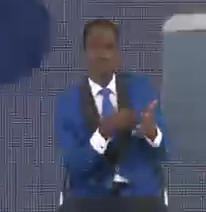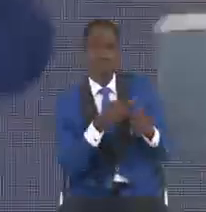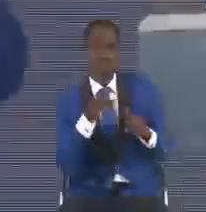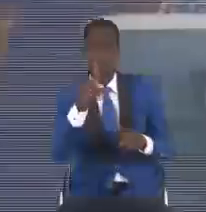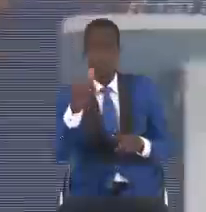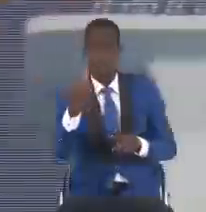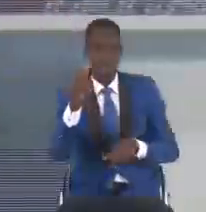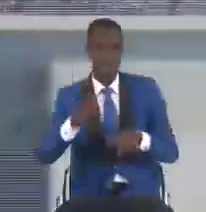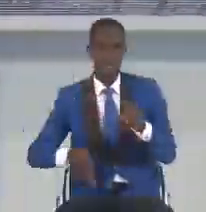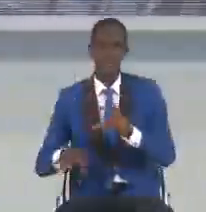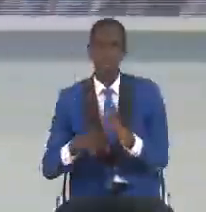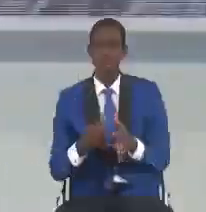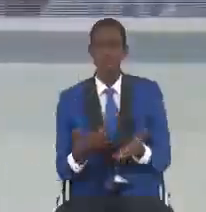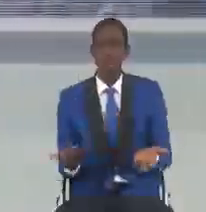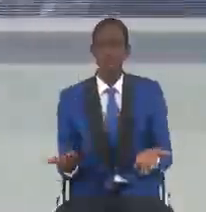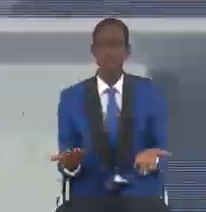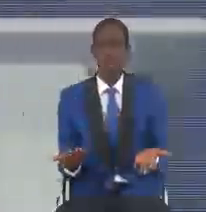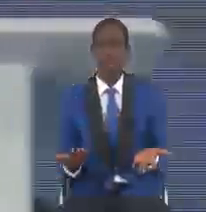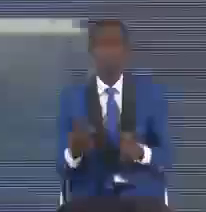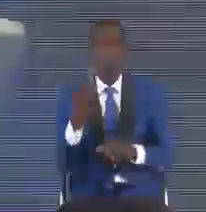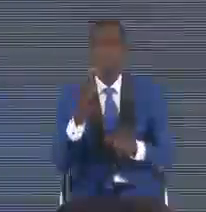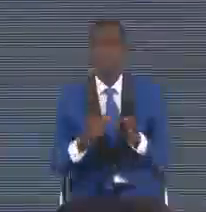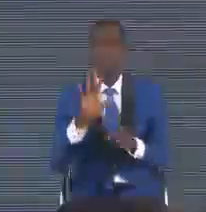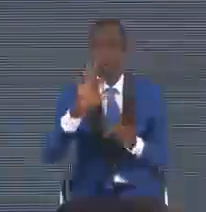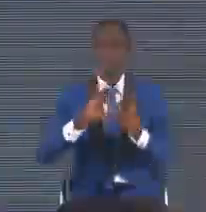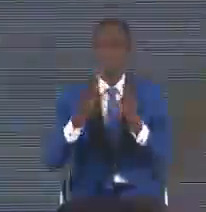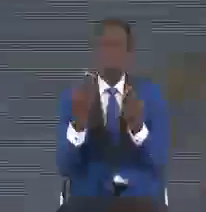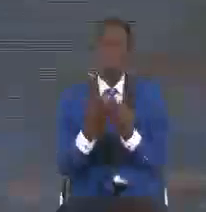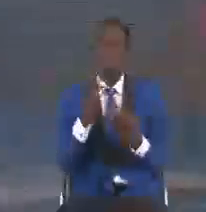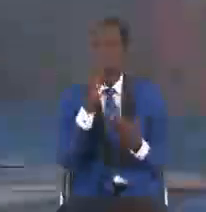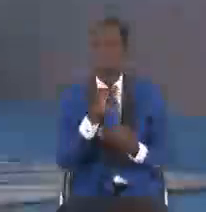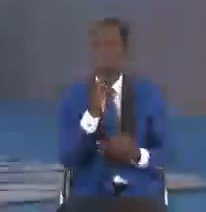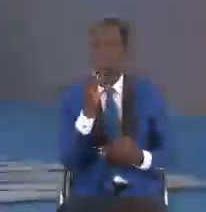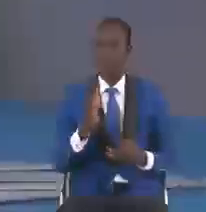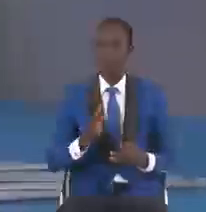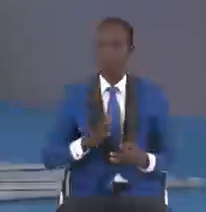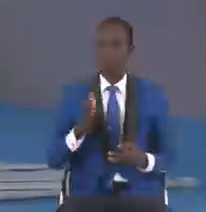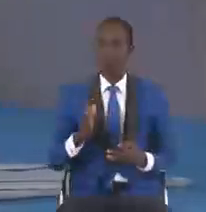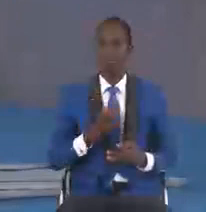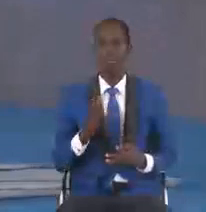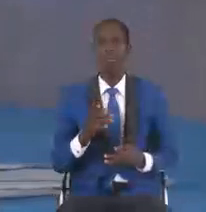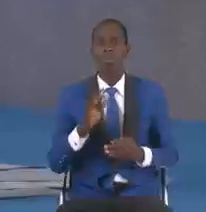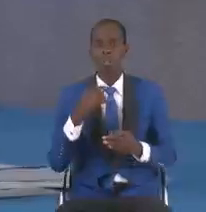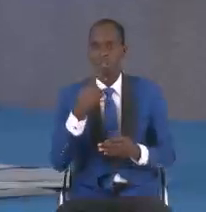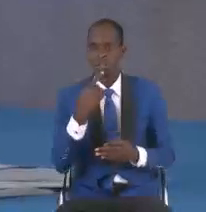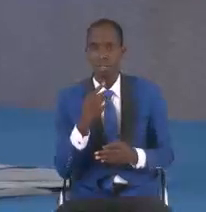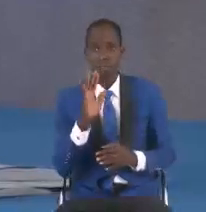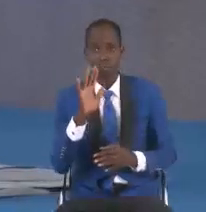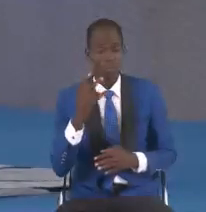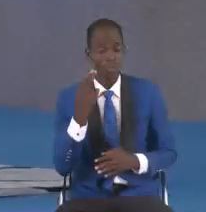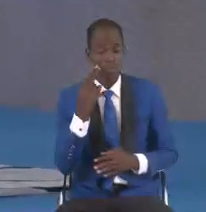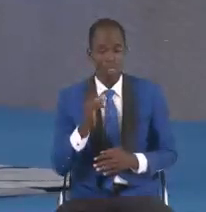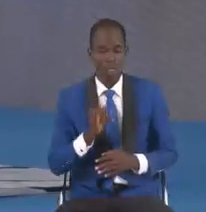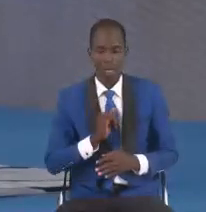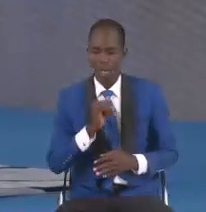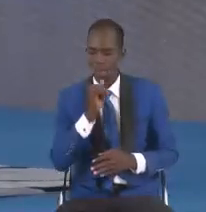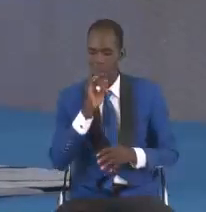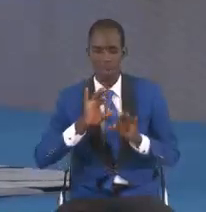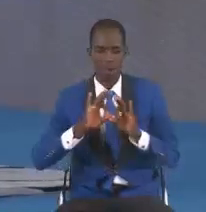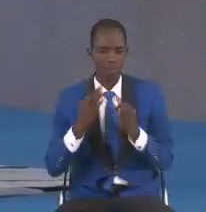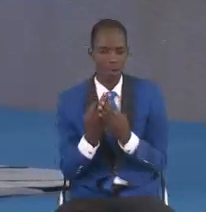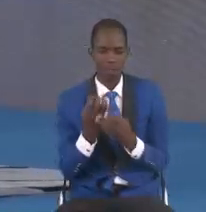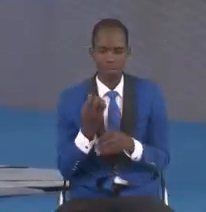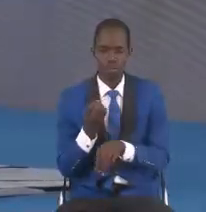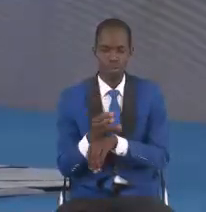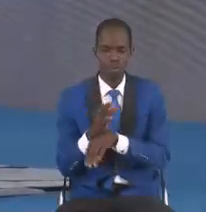yourself. If your family is not upright and you are then telling other people, I am a family counselor. How can you be a